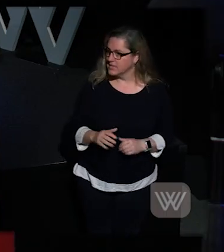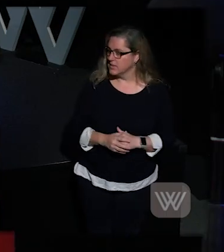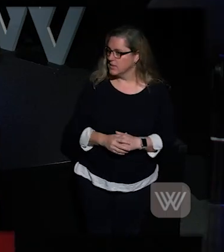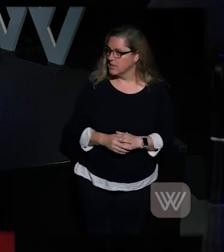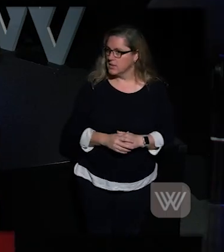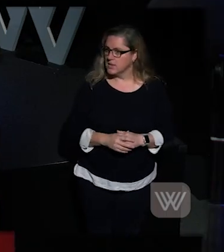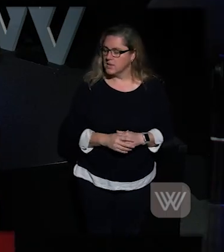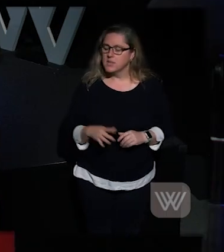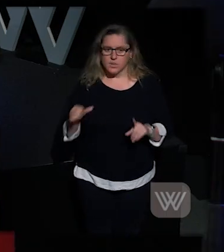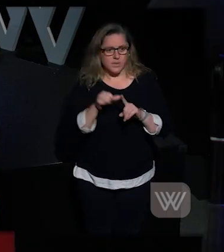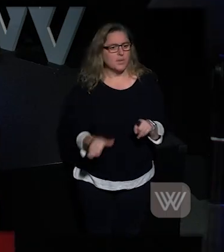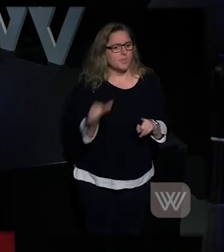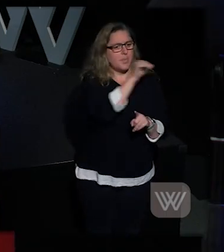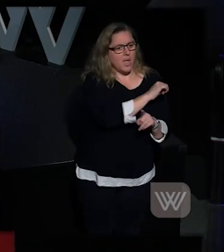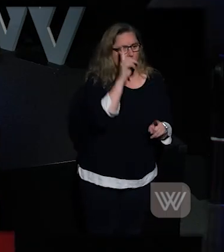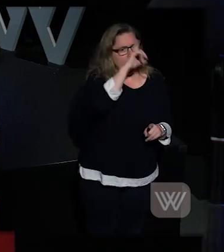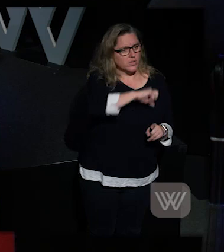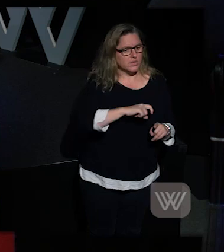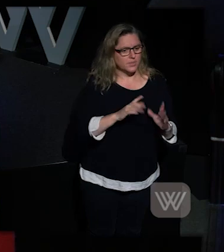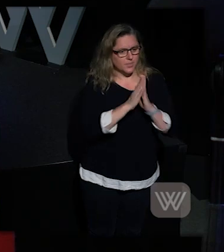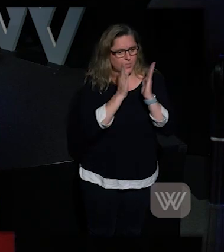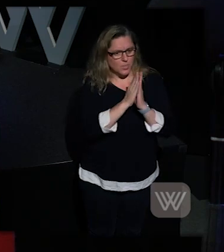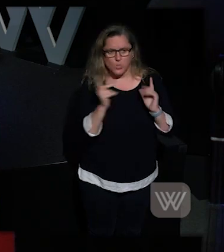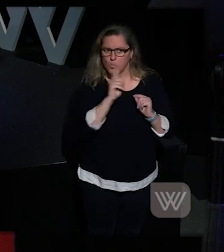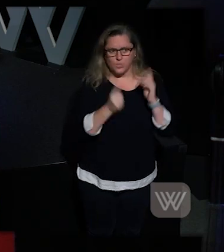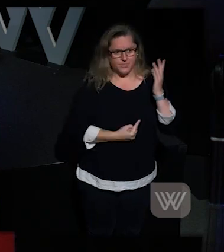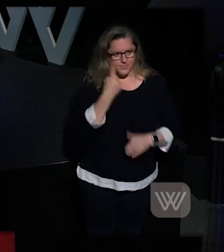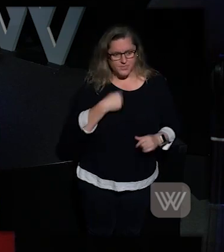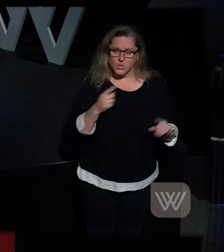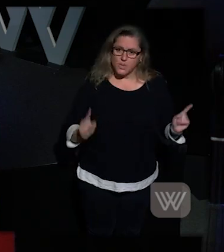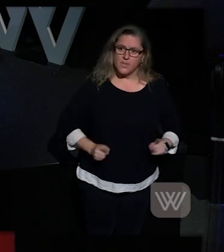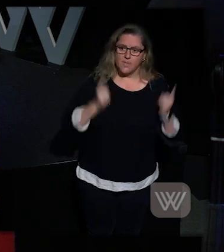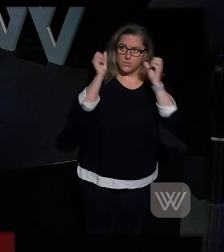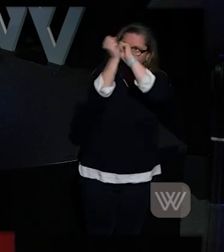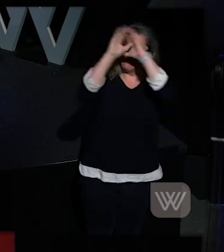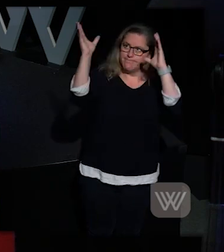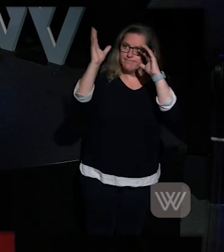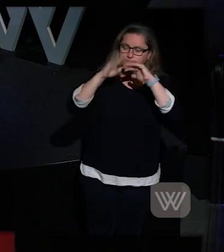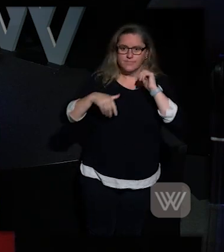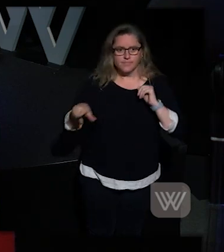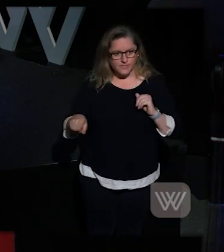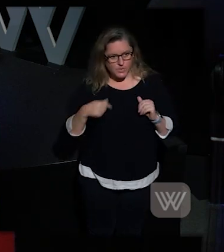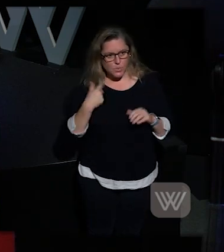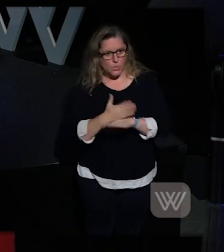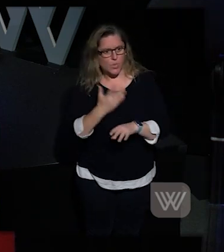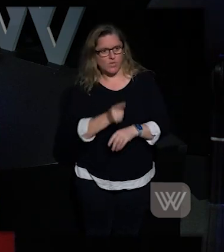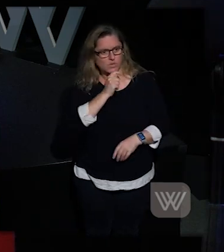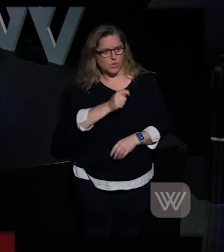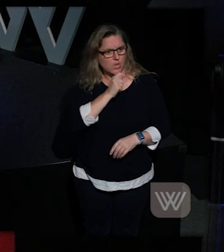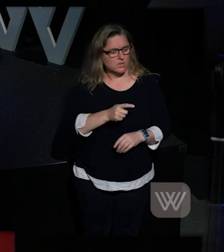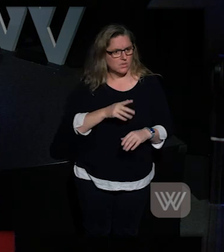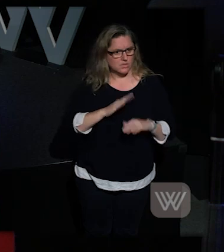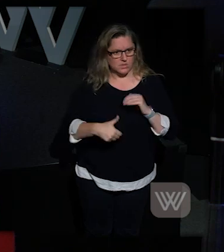when the concept for the book first came about for you and for when it first began forming in your mind. You were working as a journalist for the ABC at